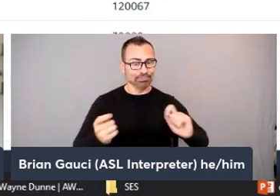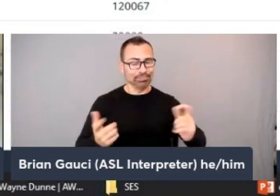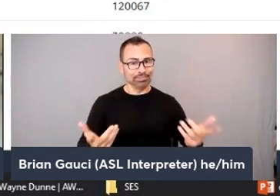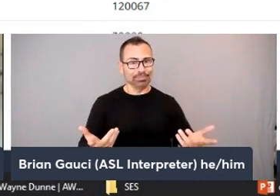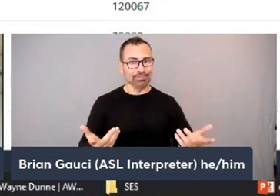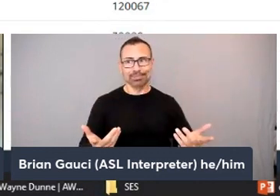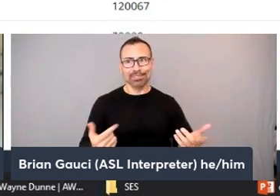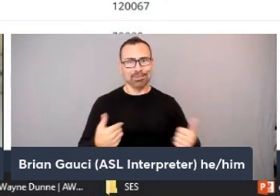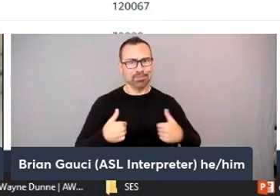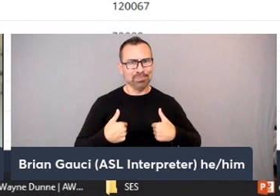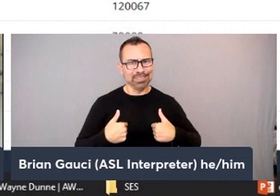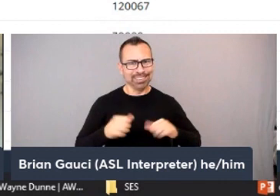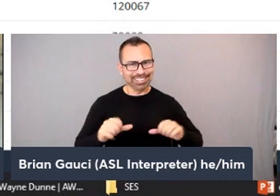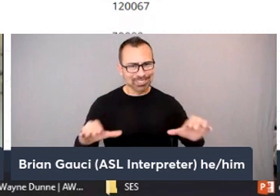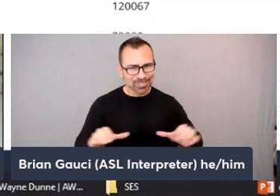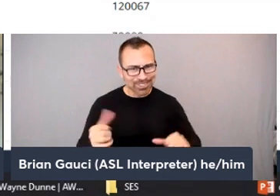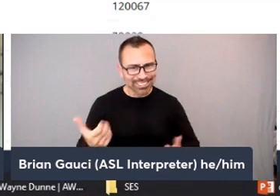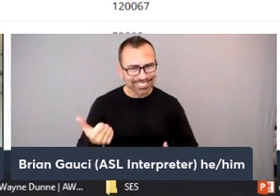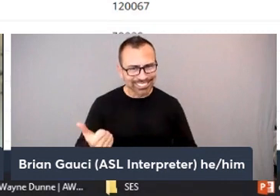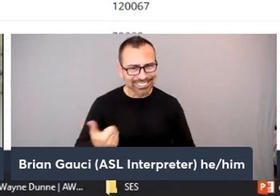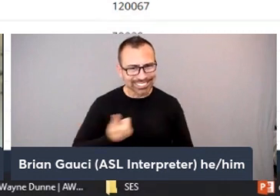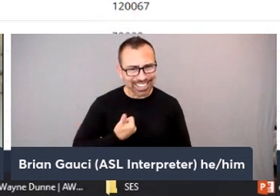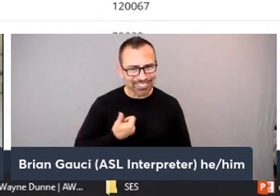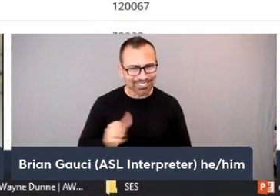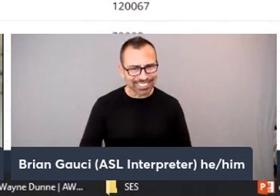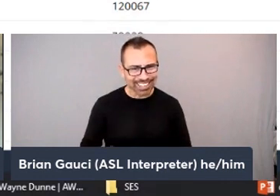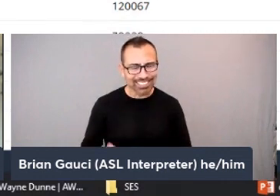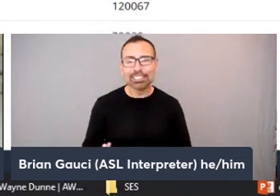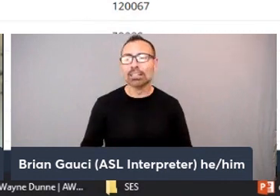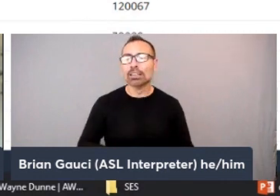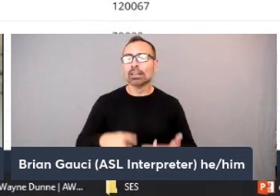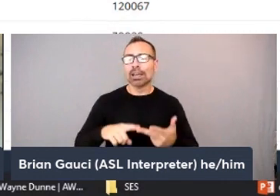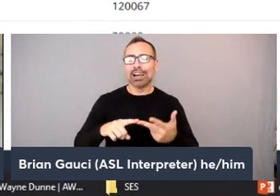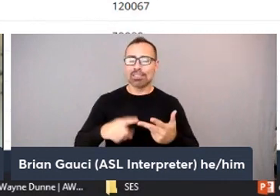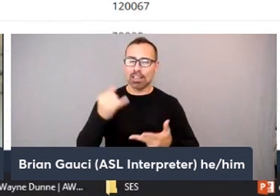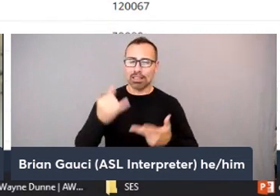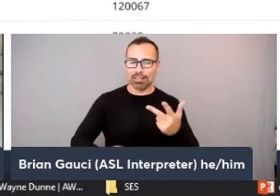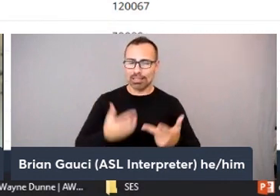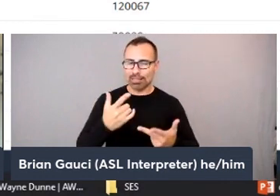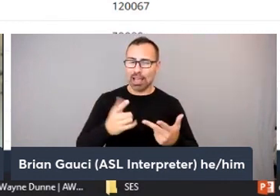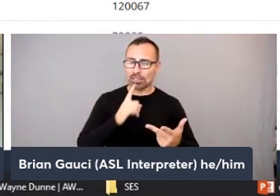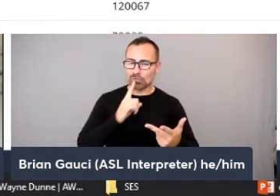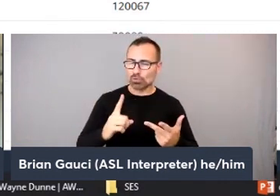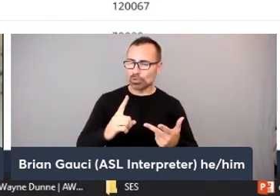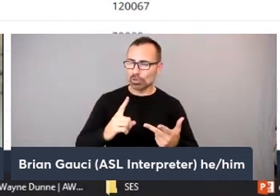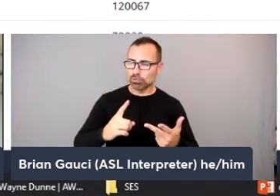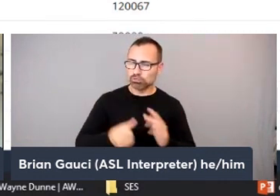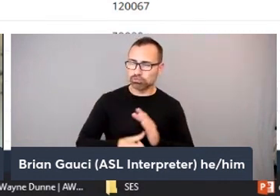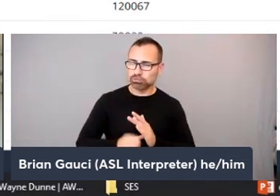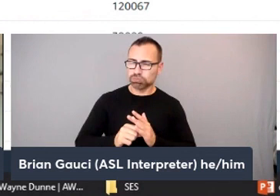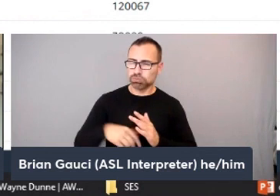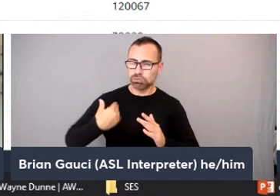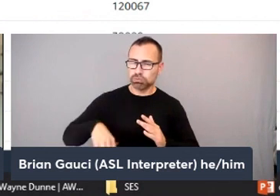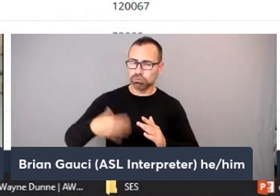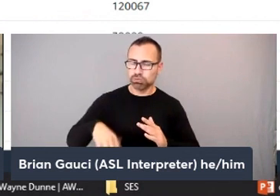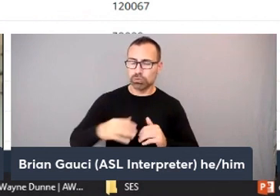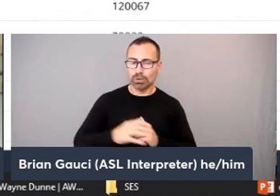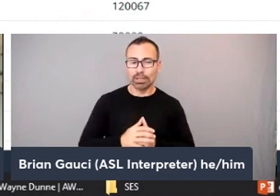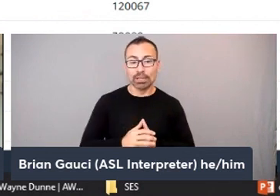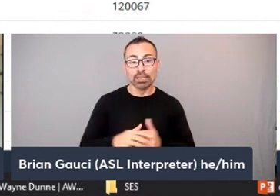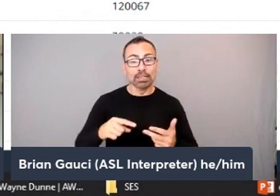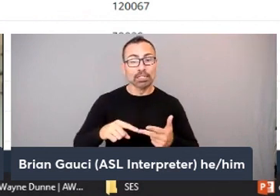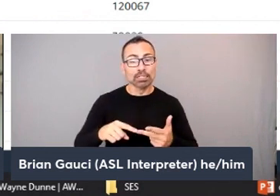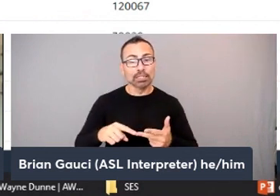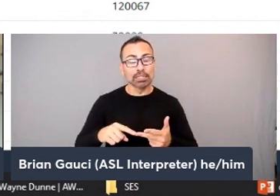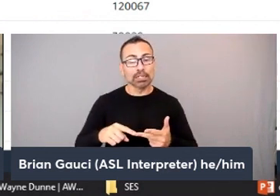it yourself. And then I think the most magical piece of all of this is a part we haven't talked about yet, which is our third component,